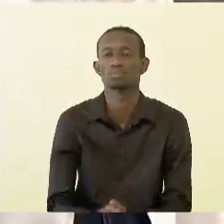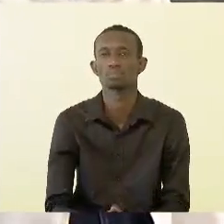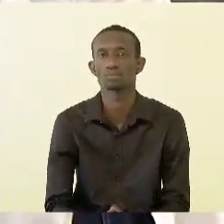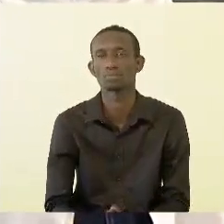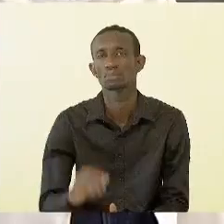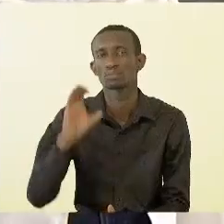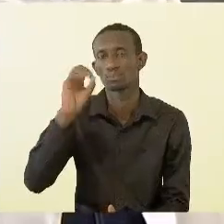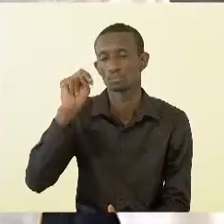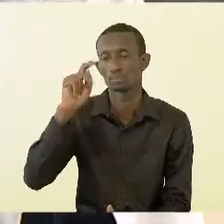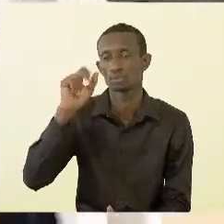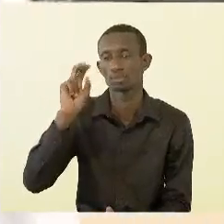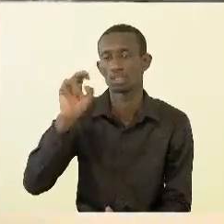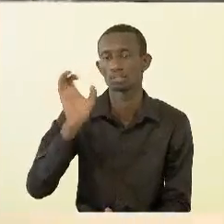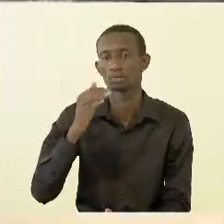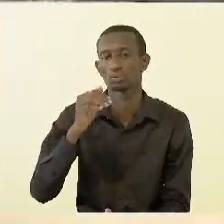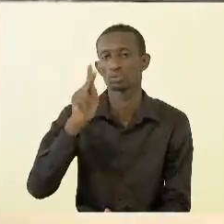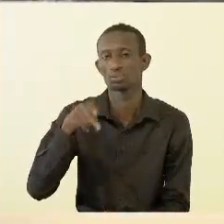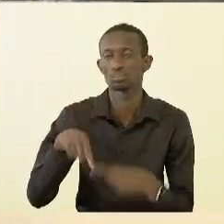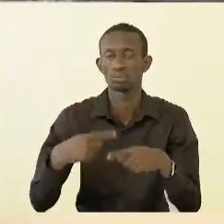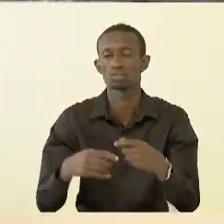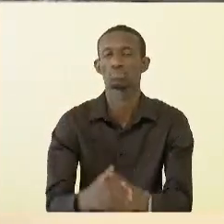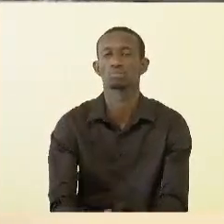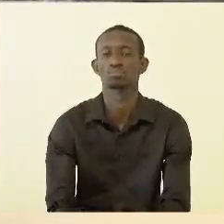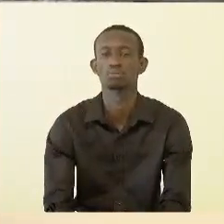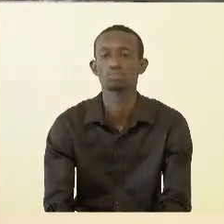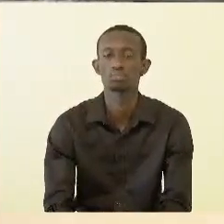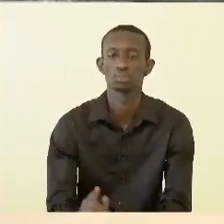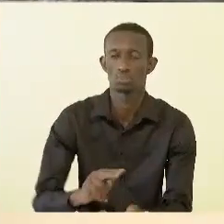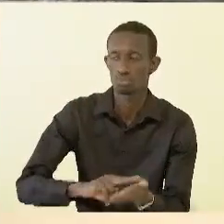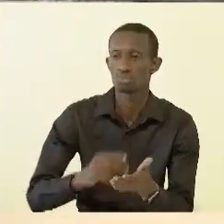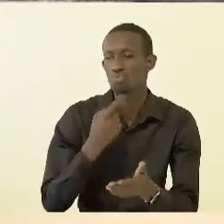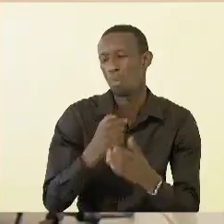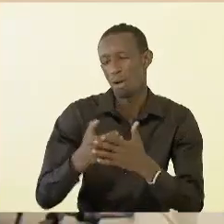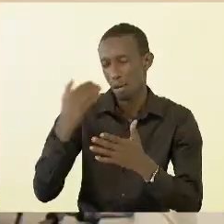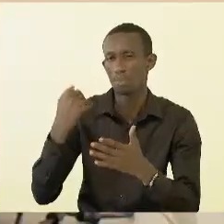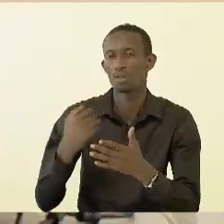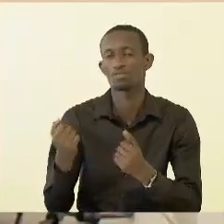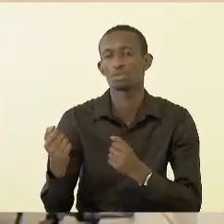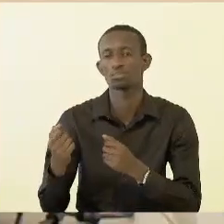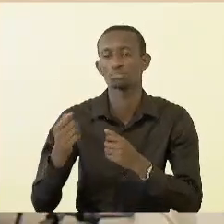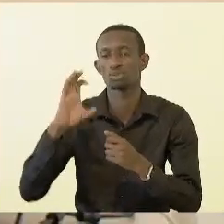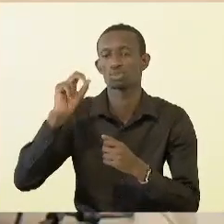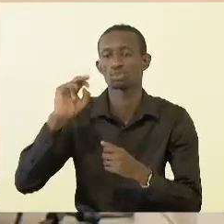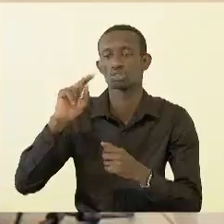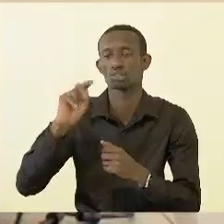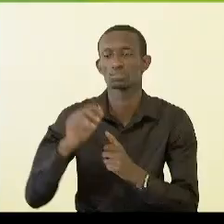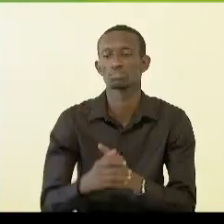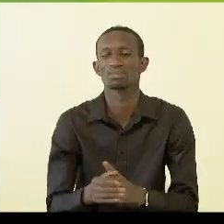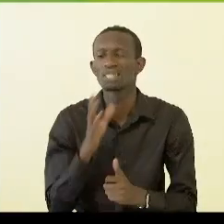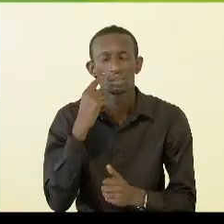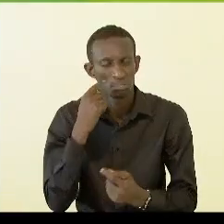Contact process. I believe that you could have looked at this one before. So let's look at some other